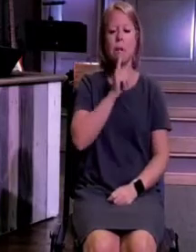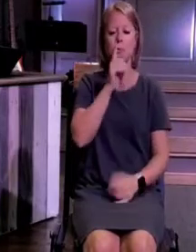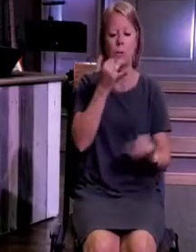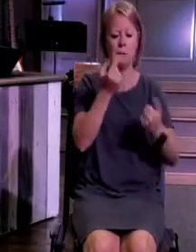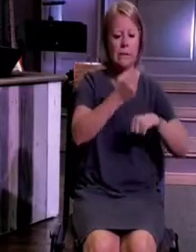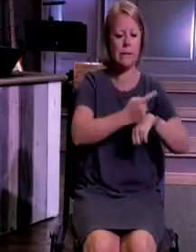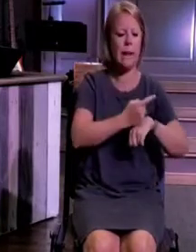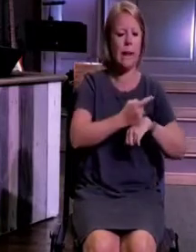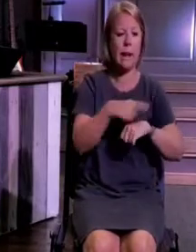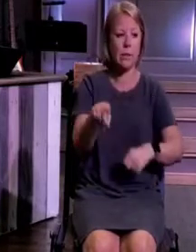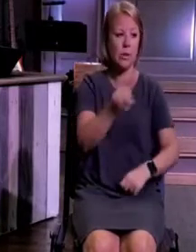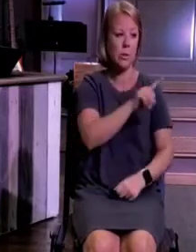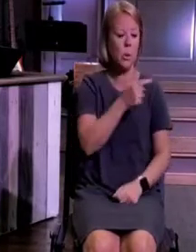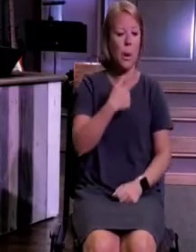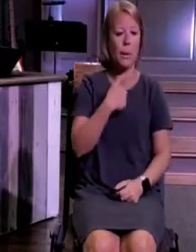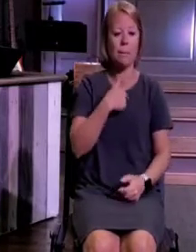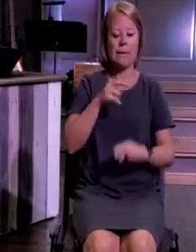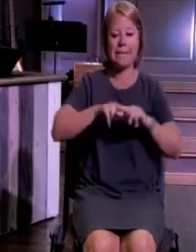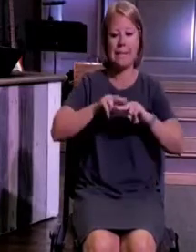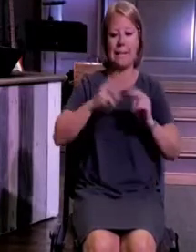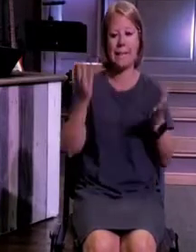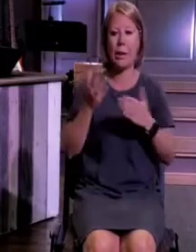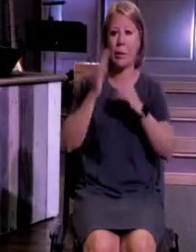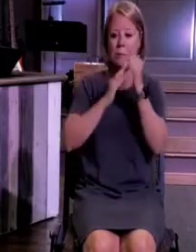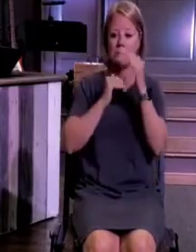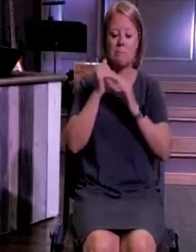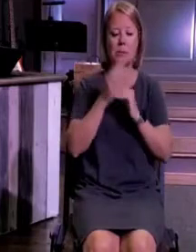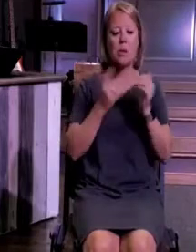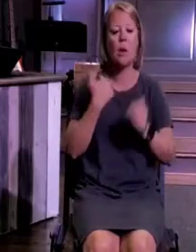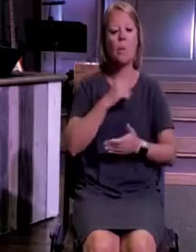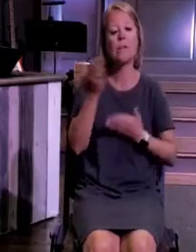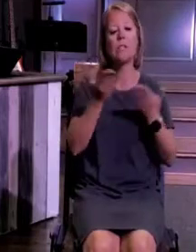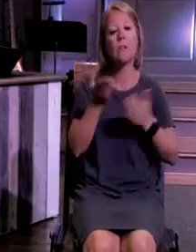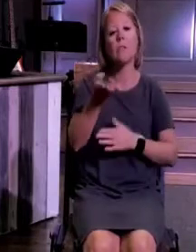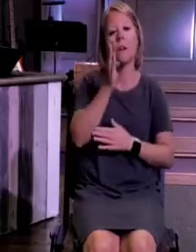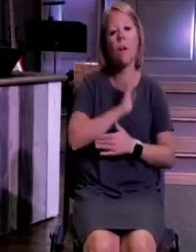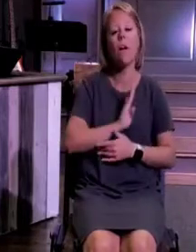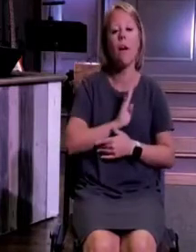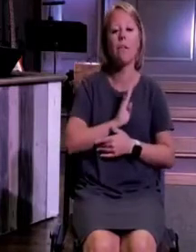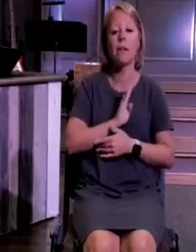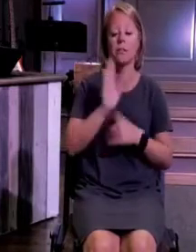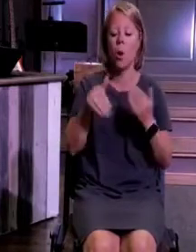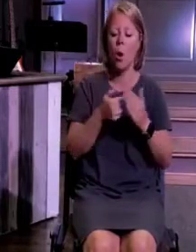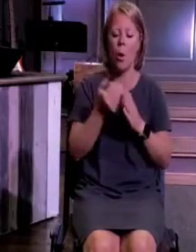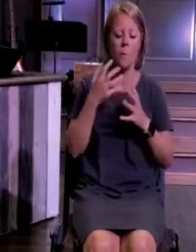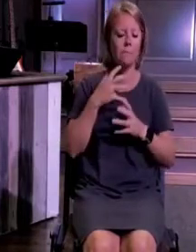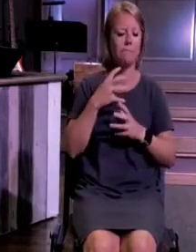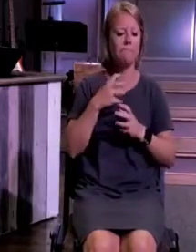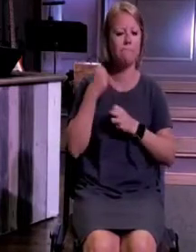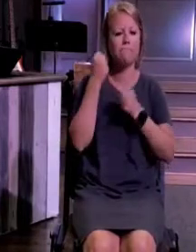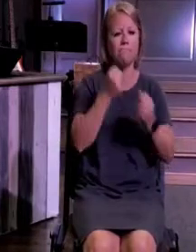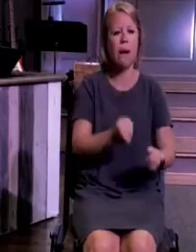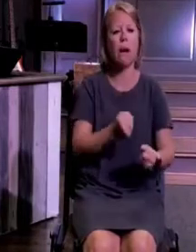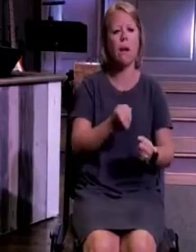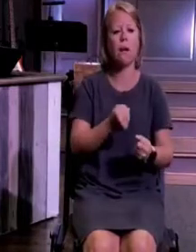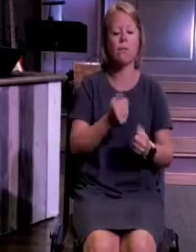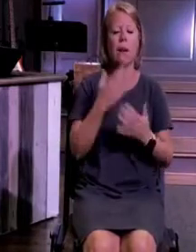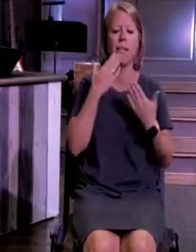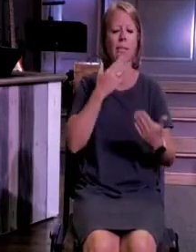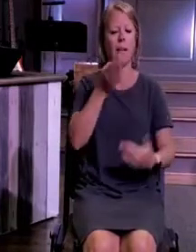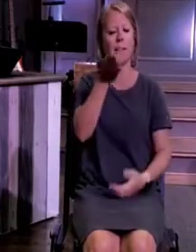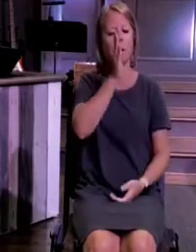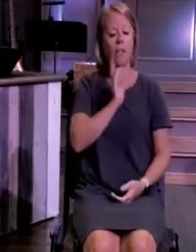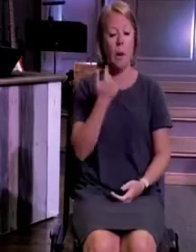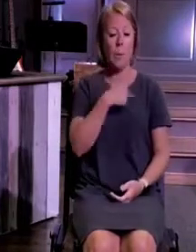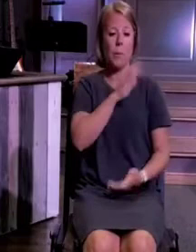as you and I are sitting in this building. I believe that we serve a God that is omnipotent. He's all-powerful. And thank God that we